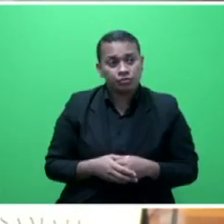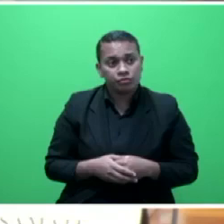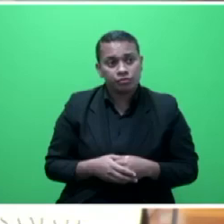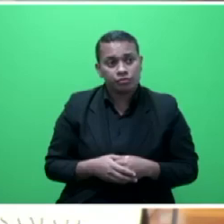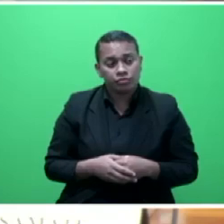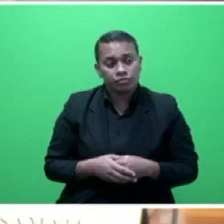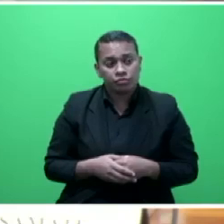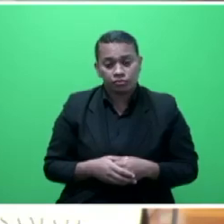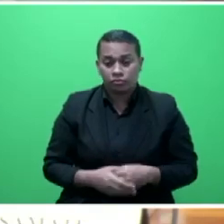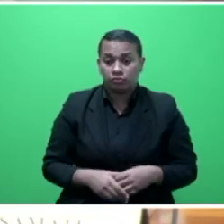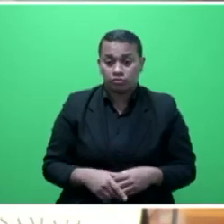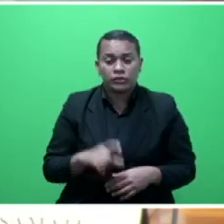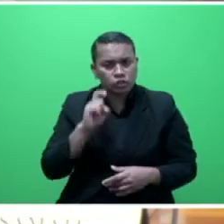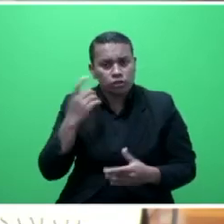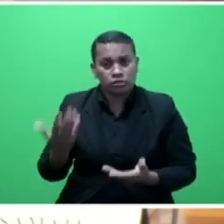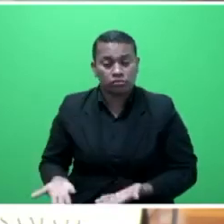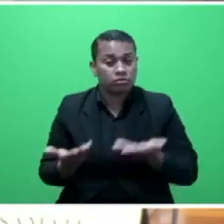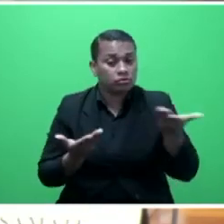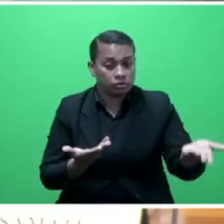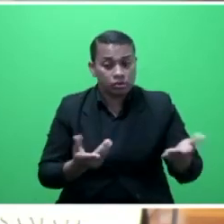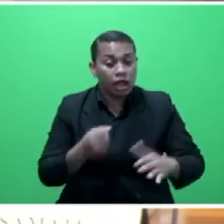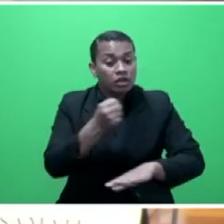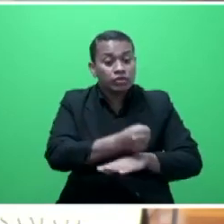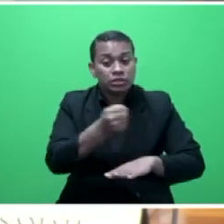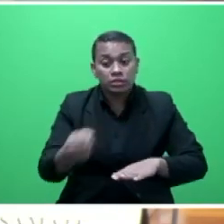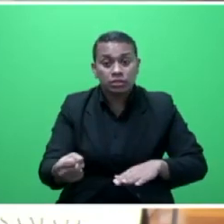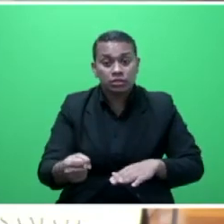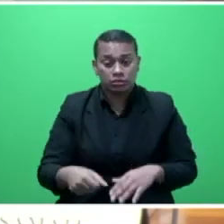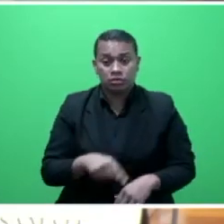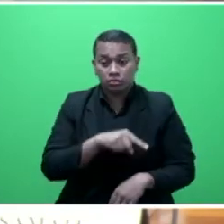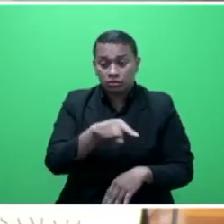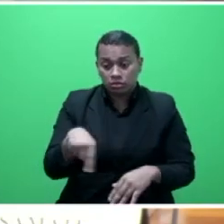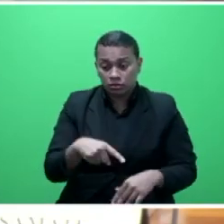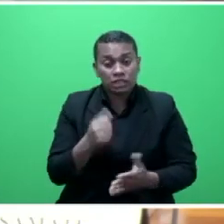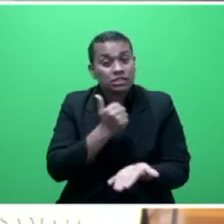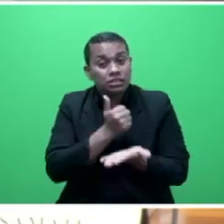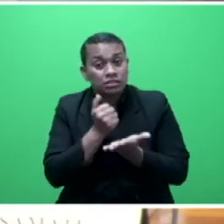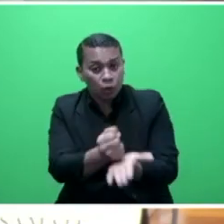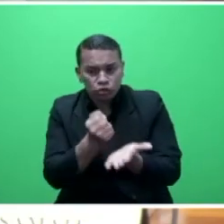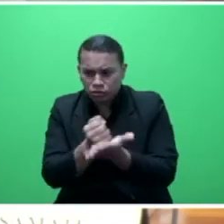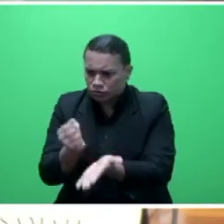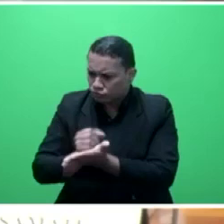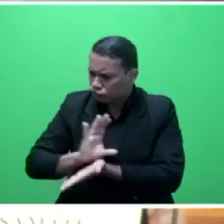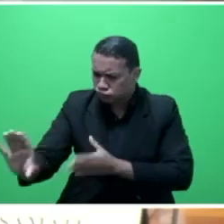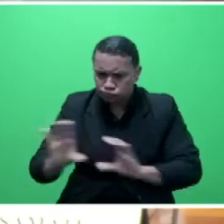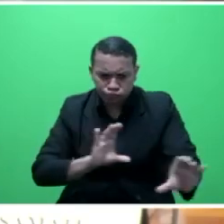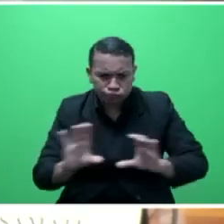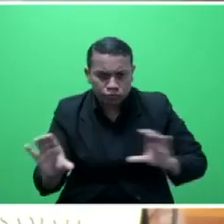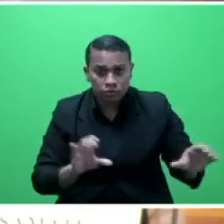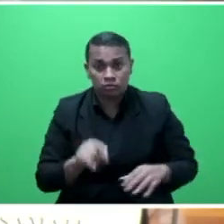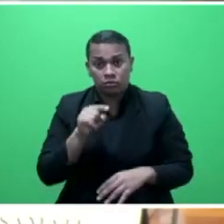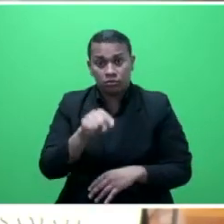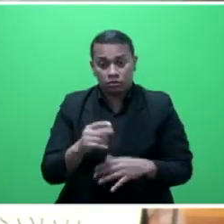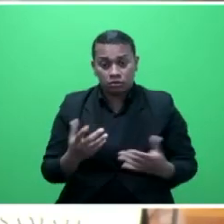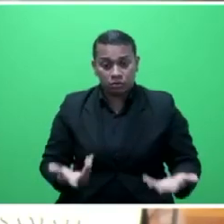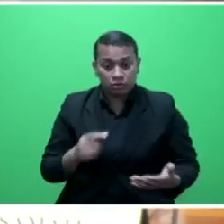go to government-funded relief, which in many cases is all that's standing between jobless Fijians and abject poverty.